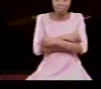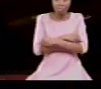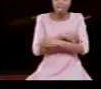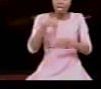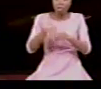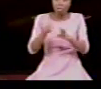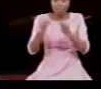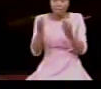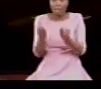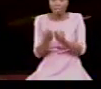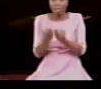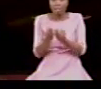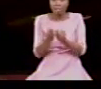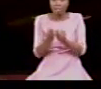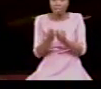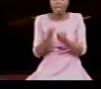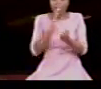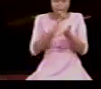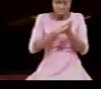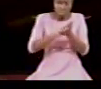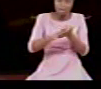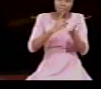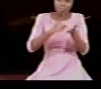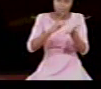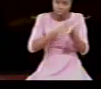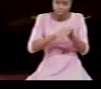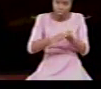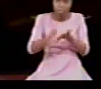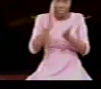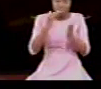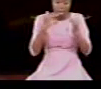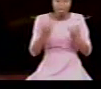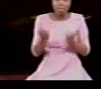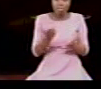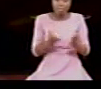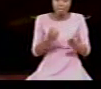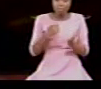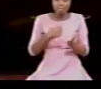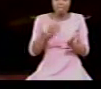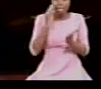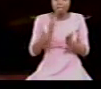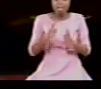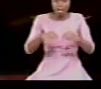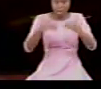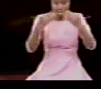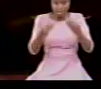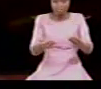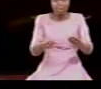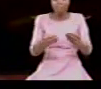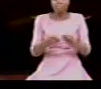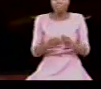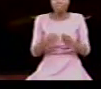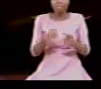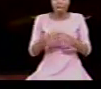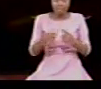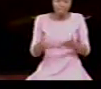family, is clean and pure, shall now serve me, shall give, then will reap